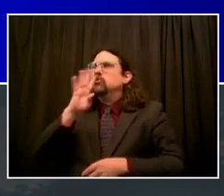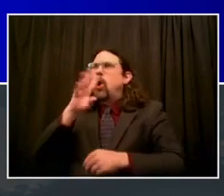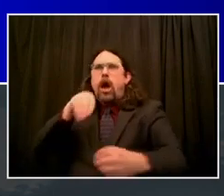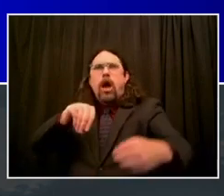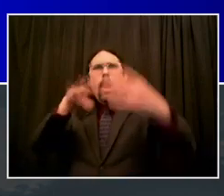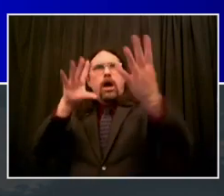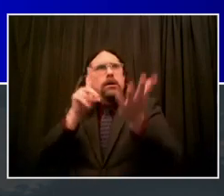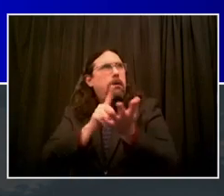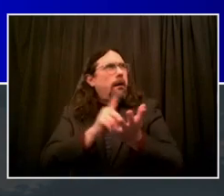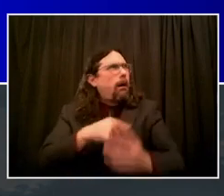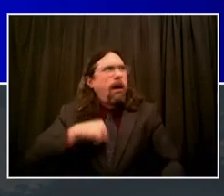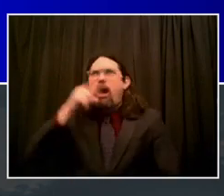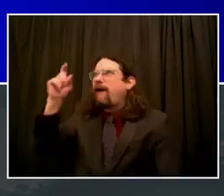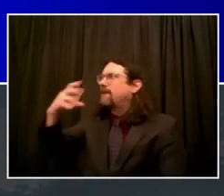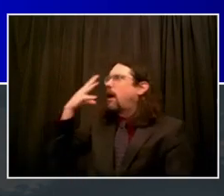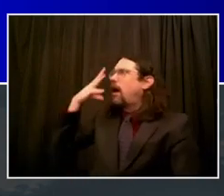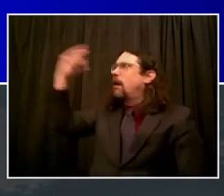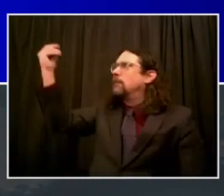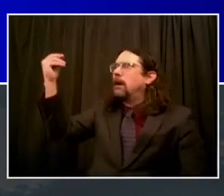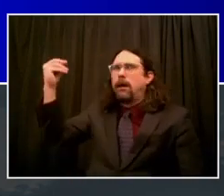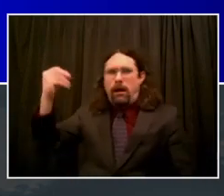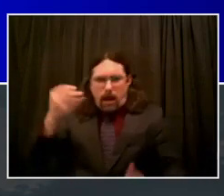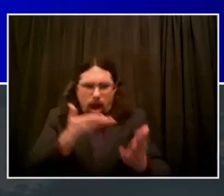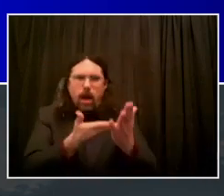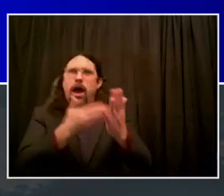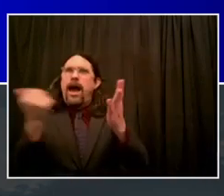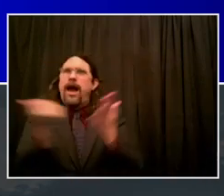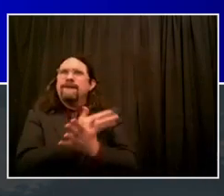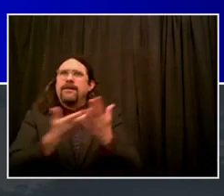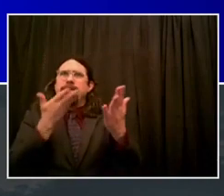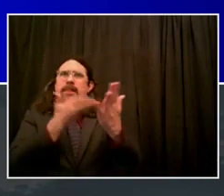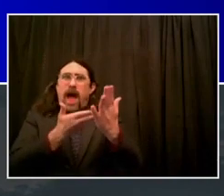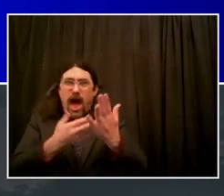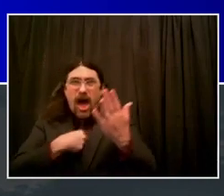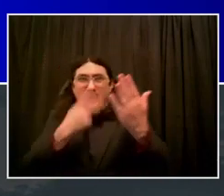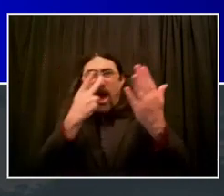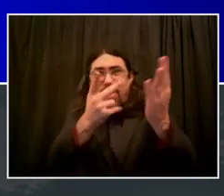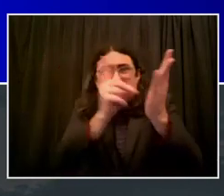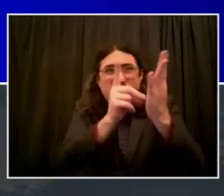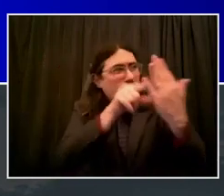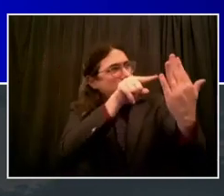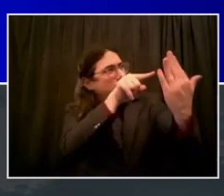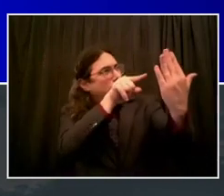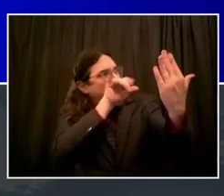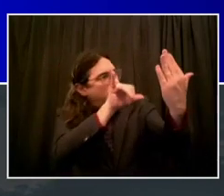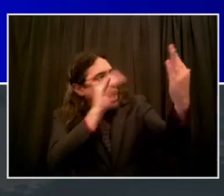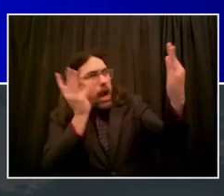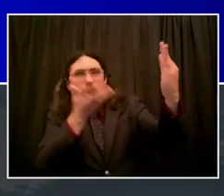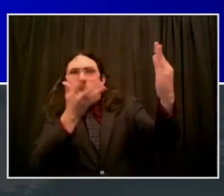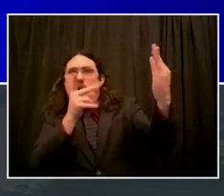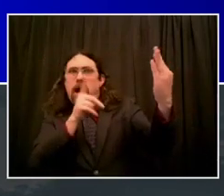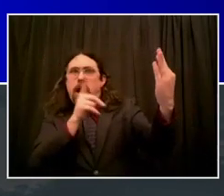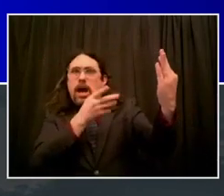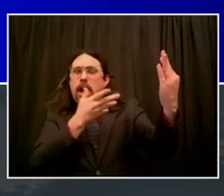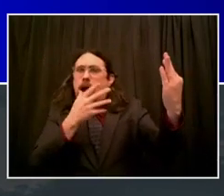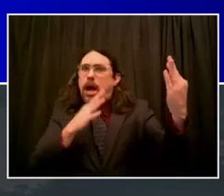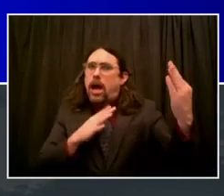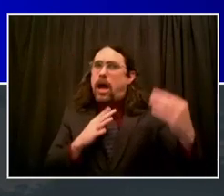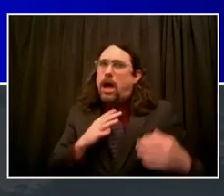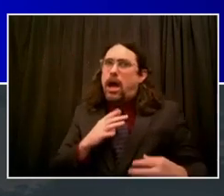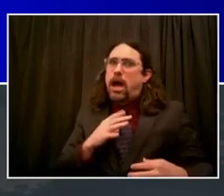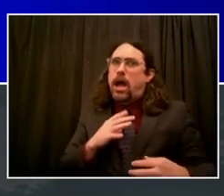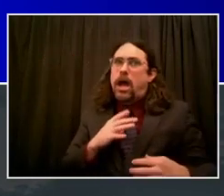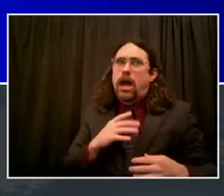first time now, face to face with the cardiologist, able to have the right kind of conversation, get the right kind of support. One more quote I